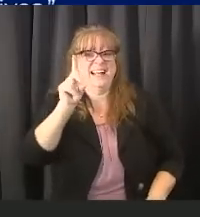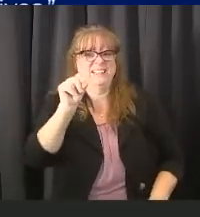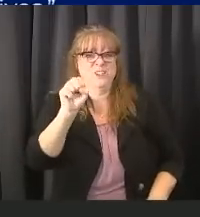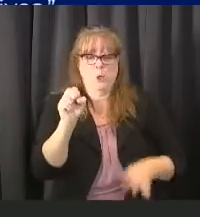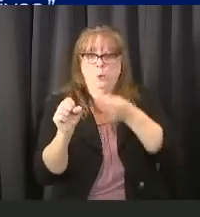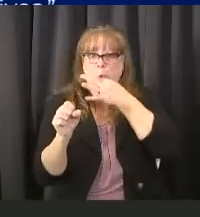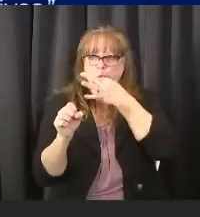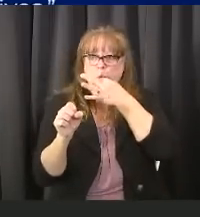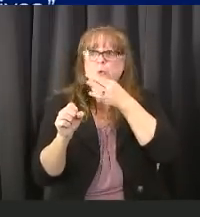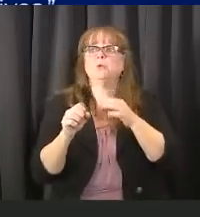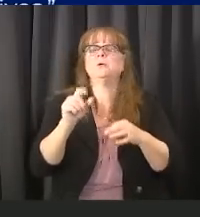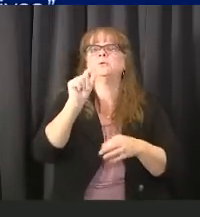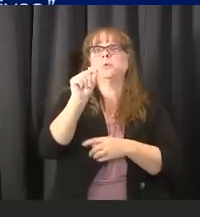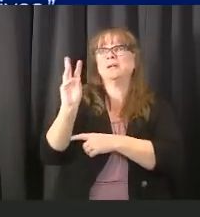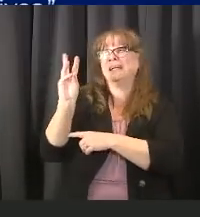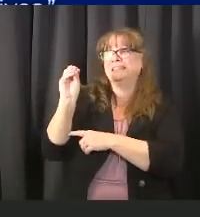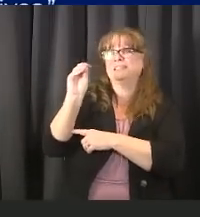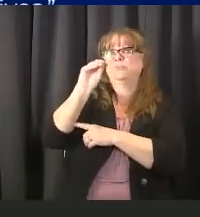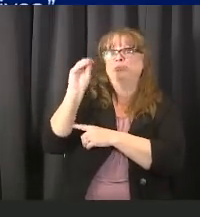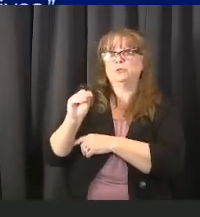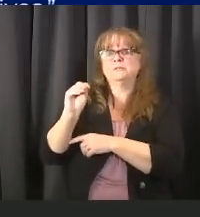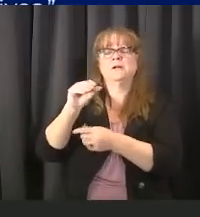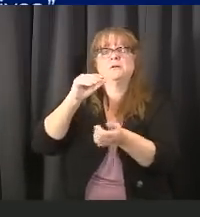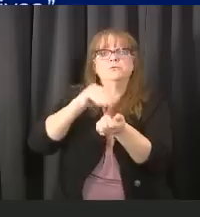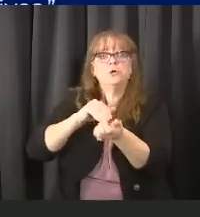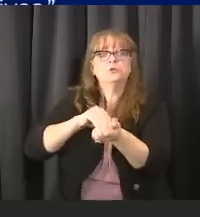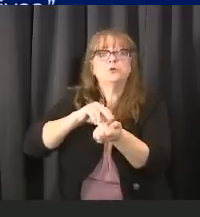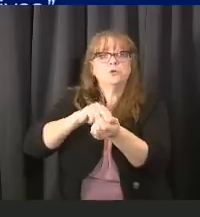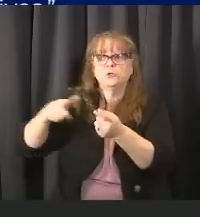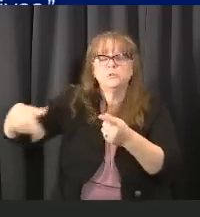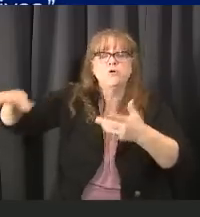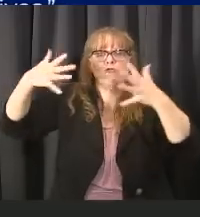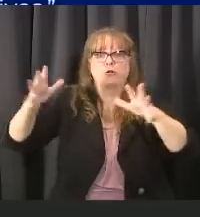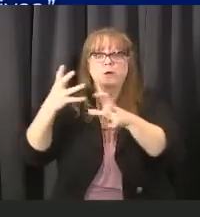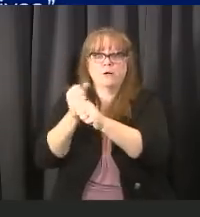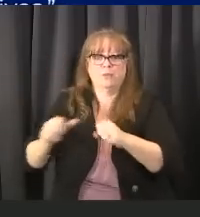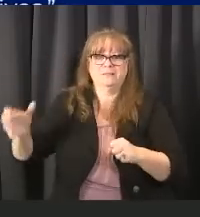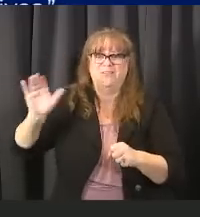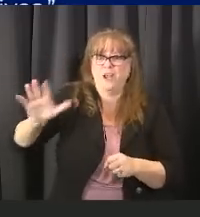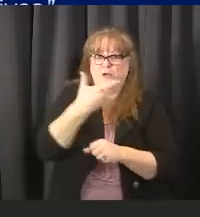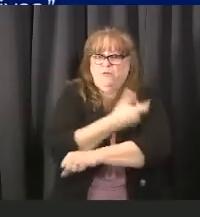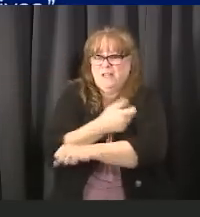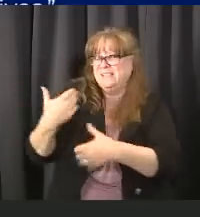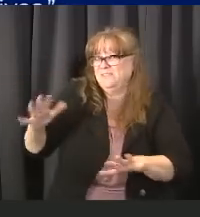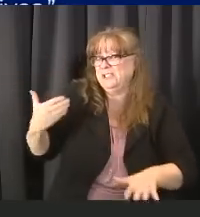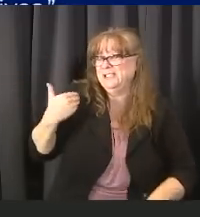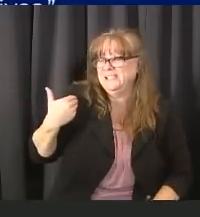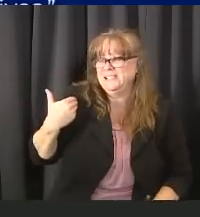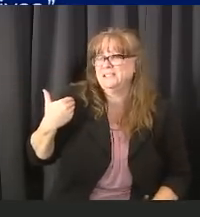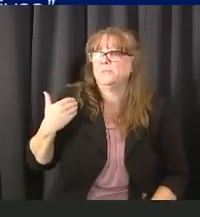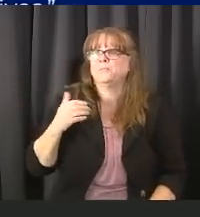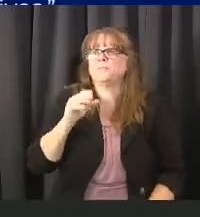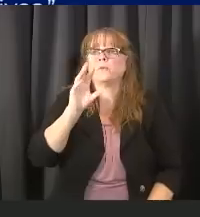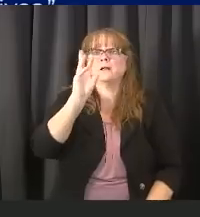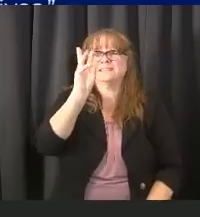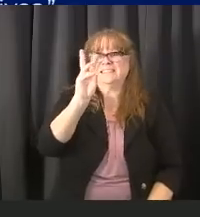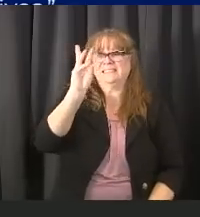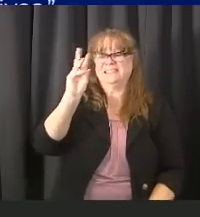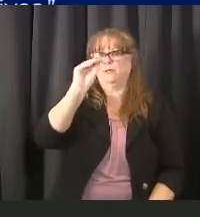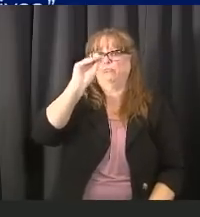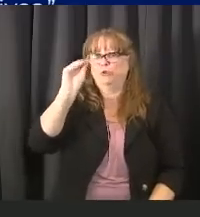we got feedback that about 66% of our healthcare workers anticipated getting the safe and effective